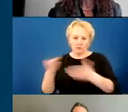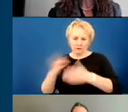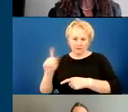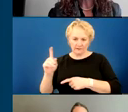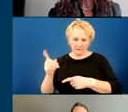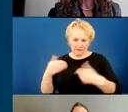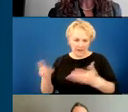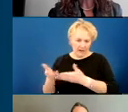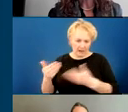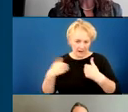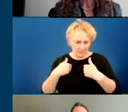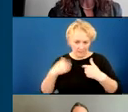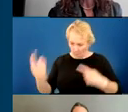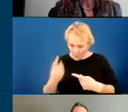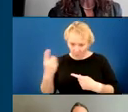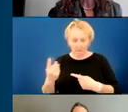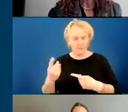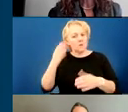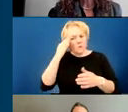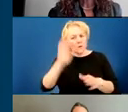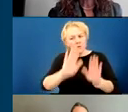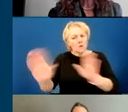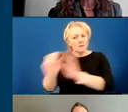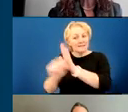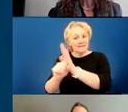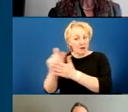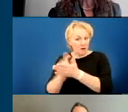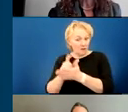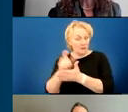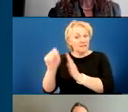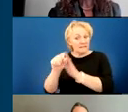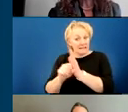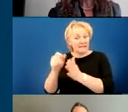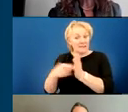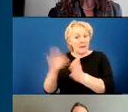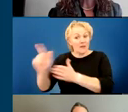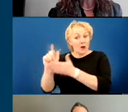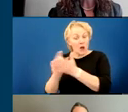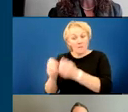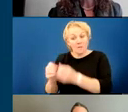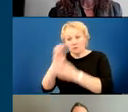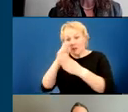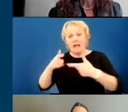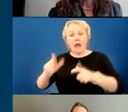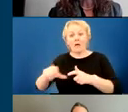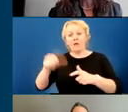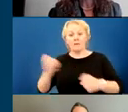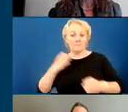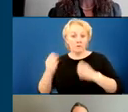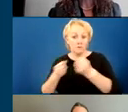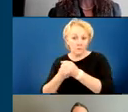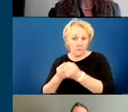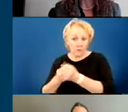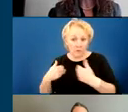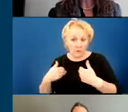being familiar with what your state laws are, and some states have different rules in regards to emotional support animals and pets as